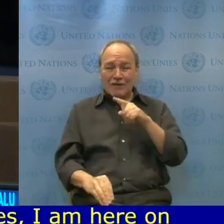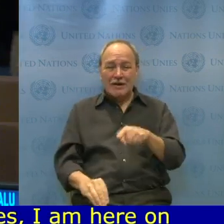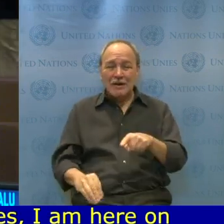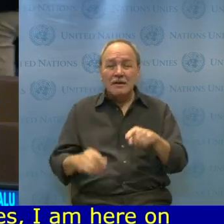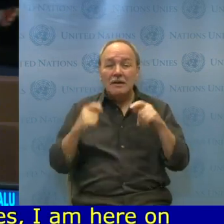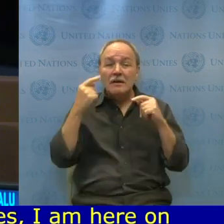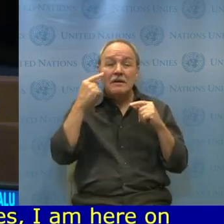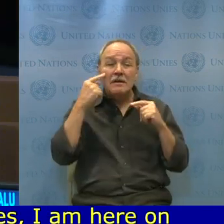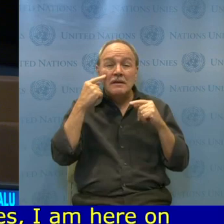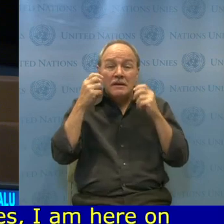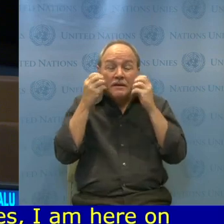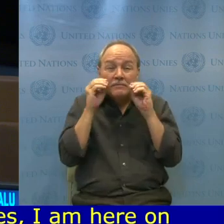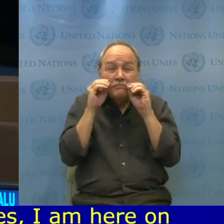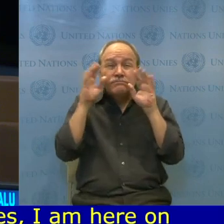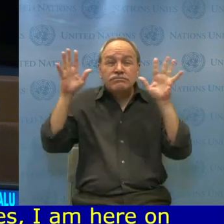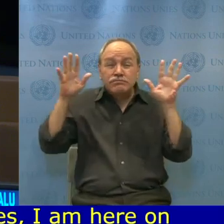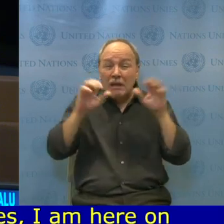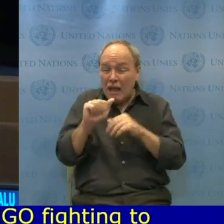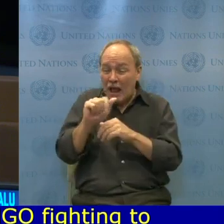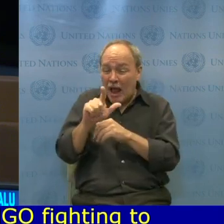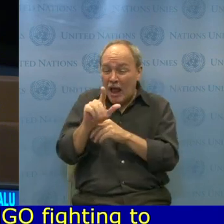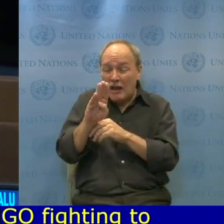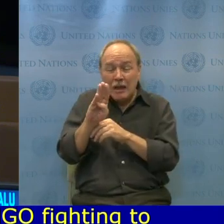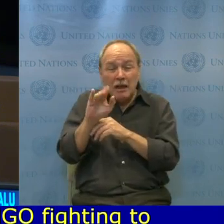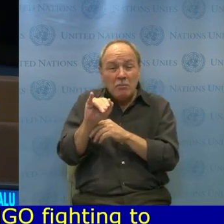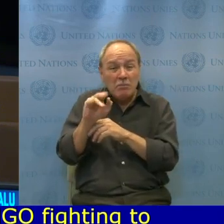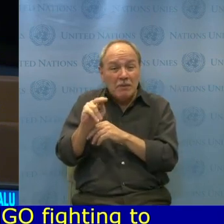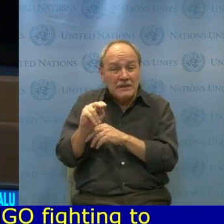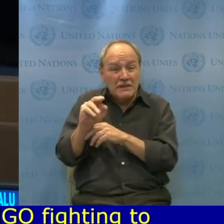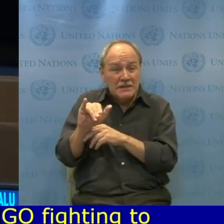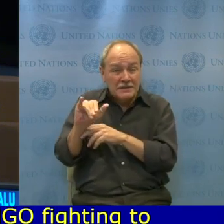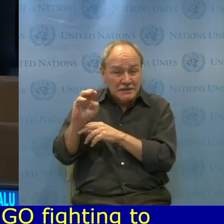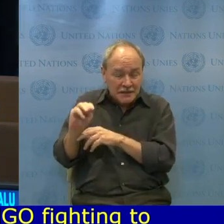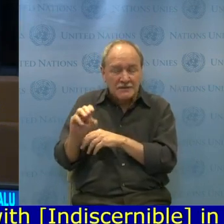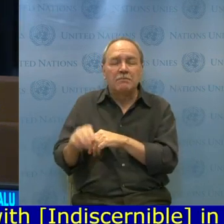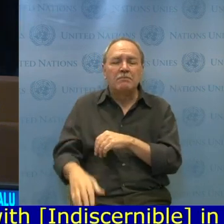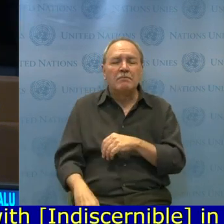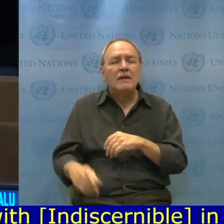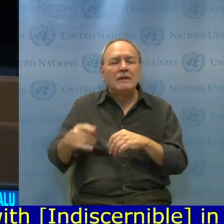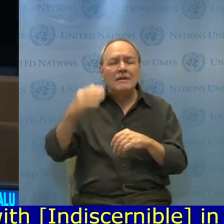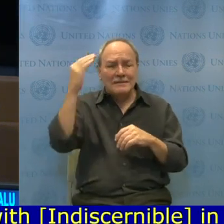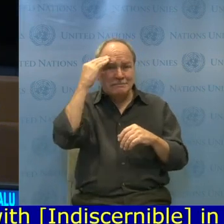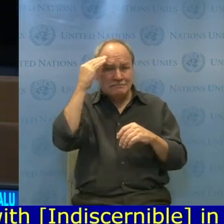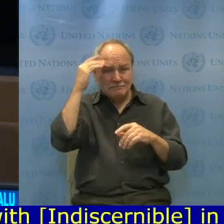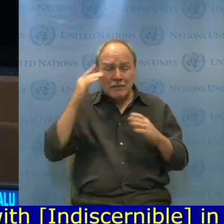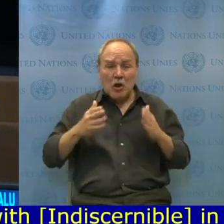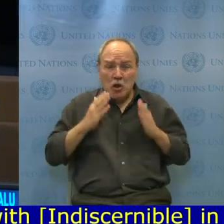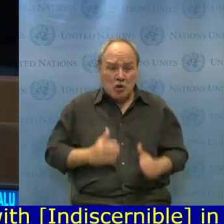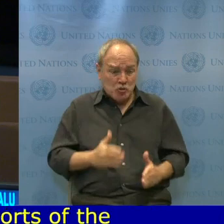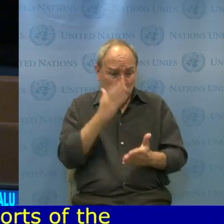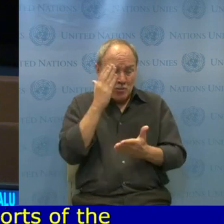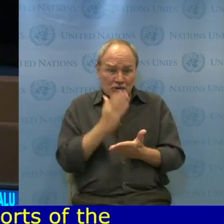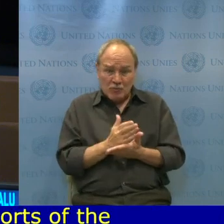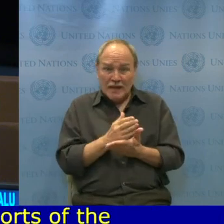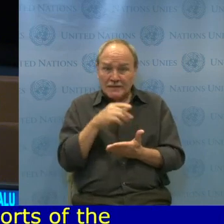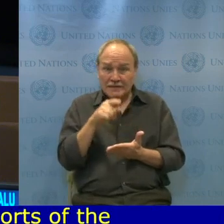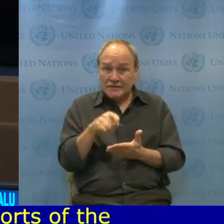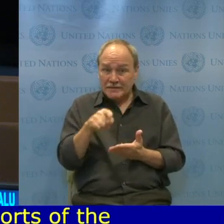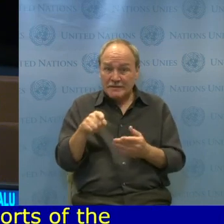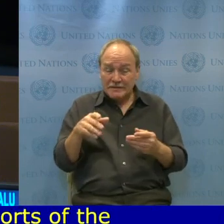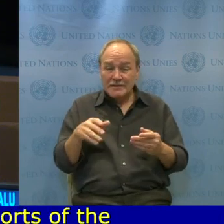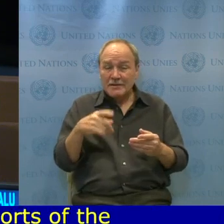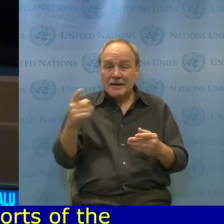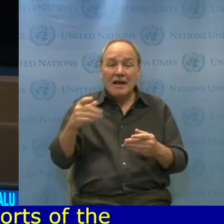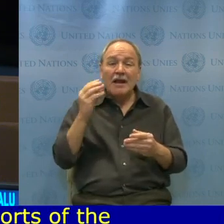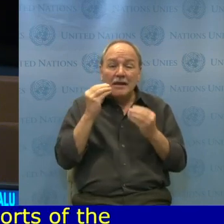satisfaction the recent reports of the independent expert on the enjoyment of human rights by people with albinism, who is organising a side event here tomorrow in